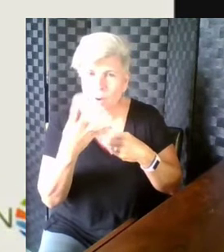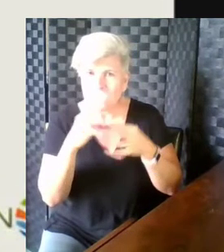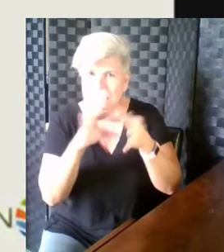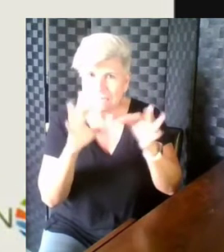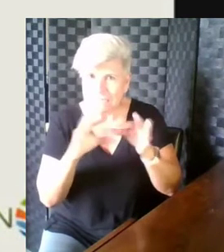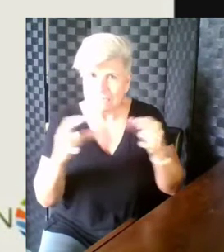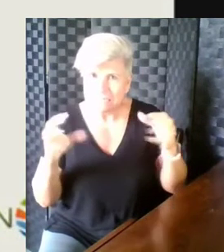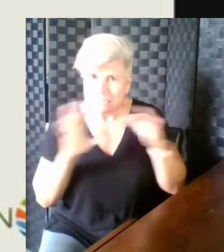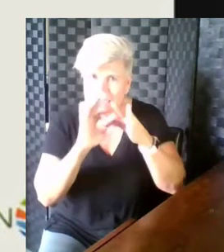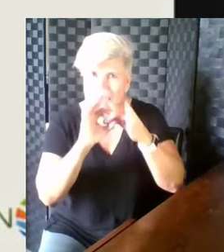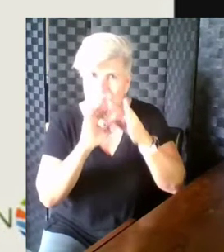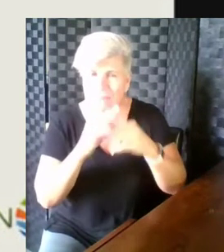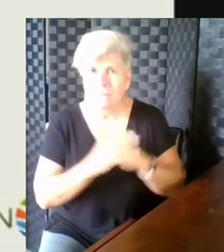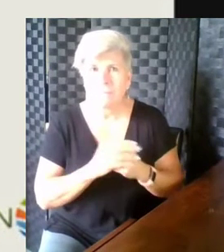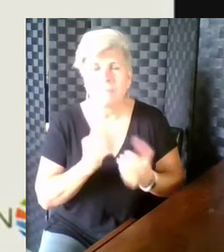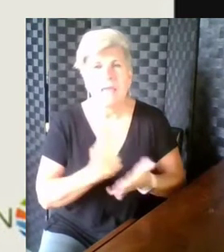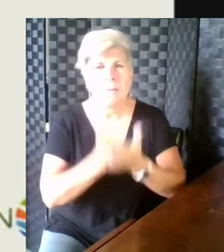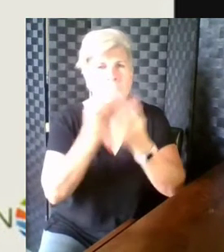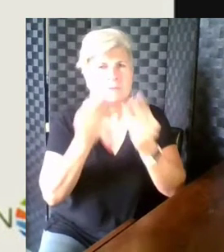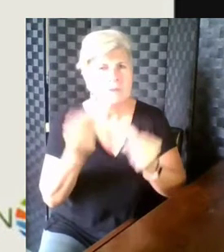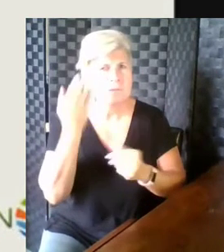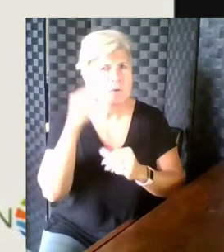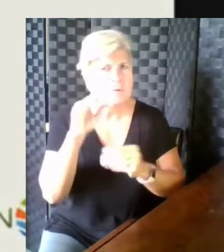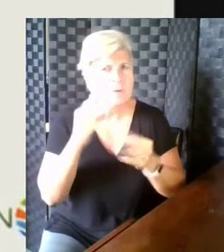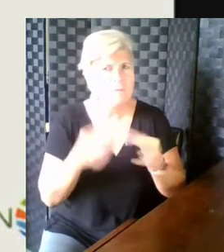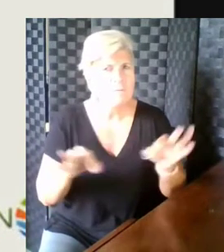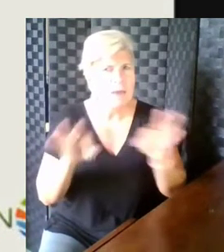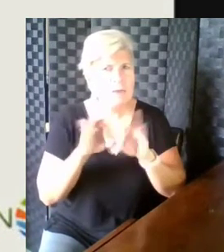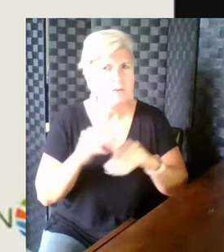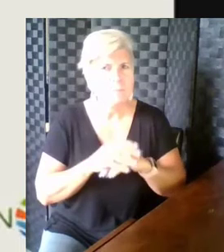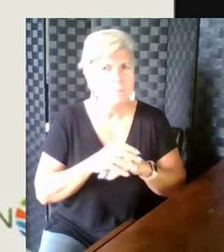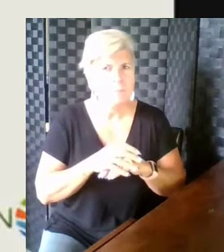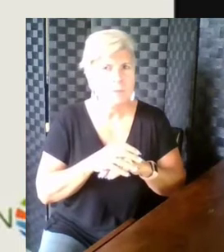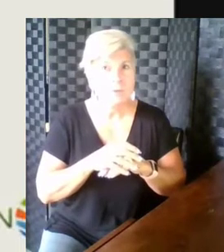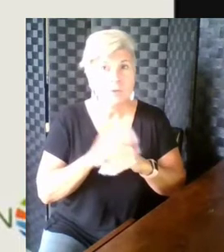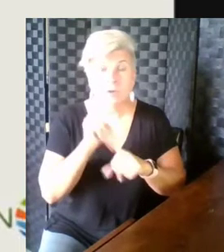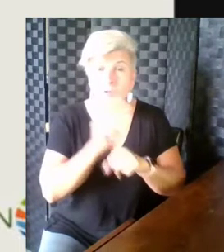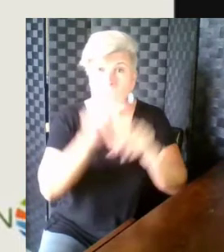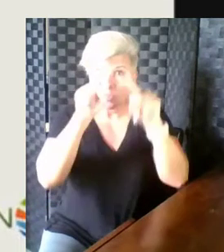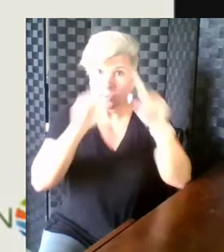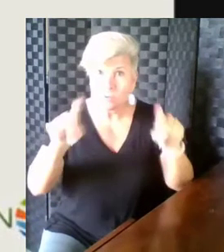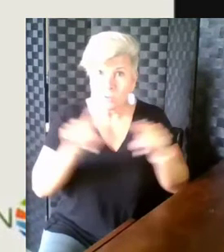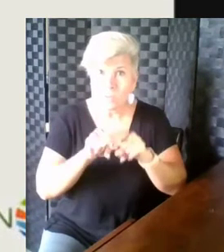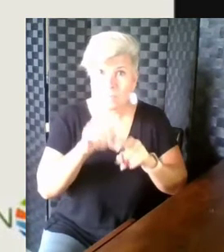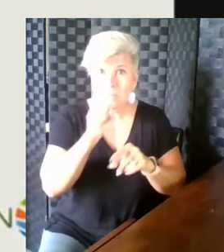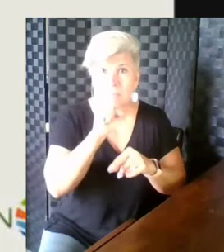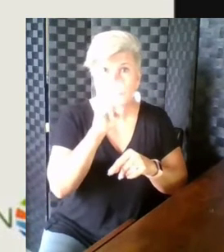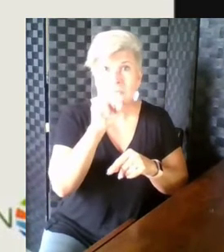value. You may see fact families represented in a triangle like this. The sum